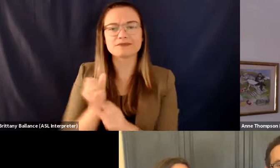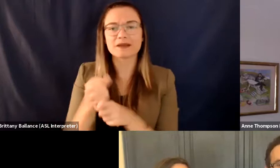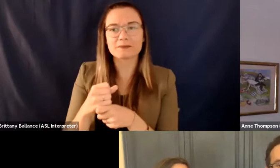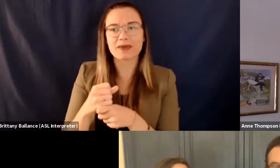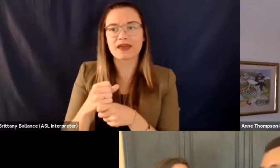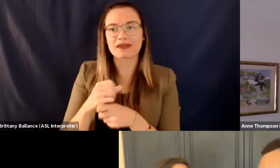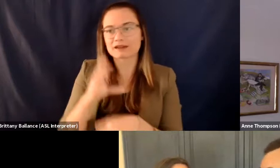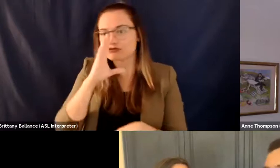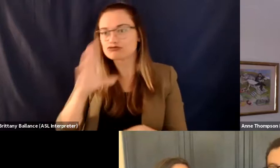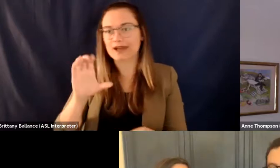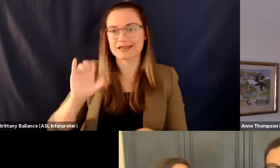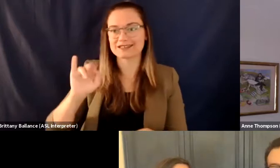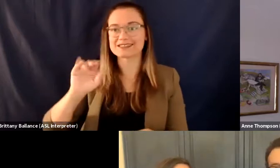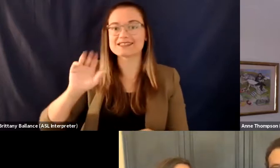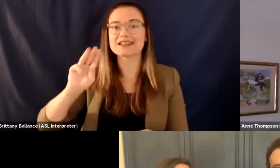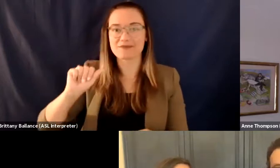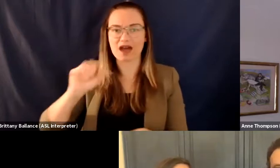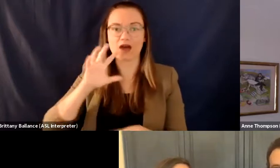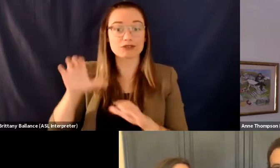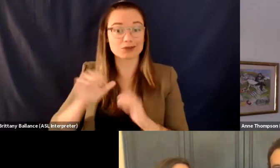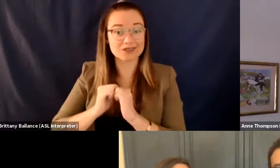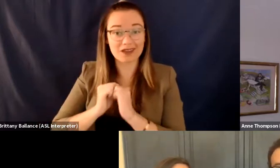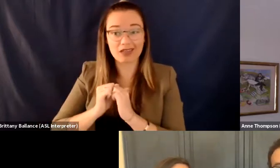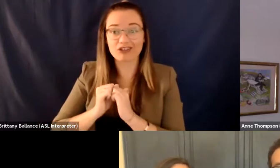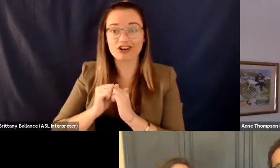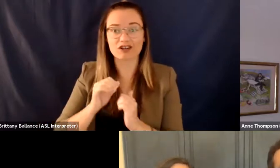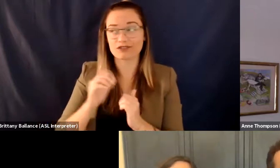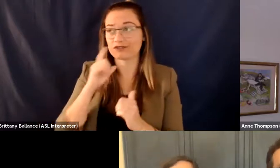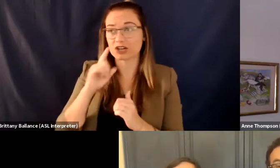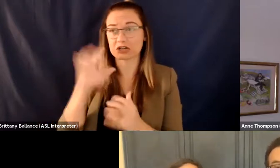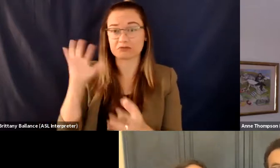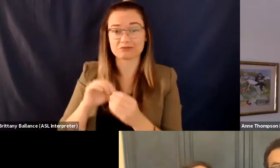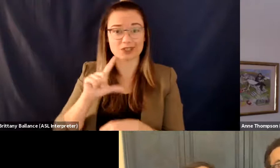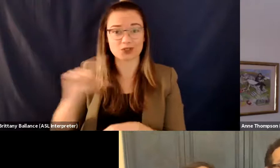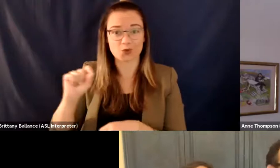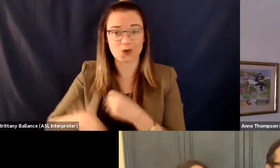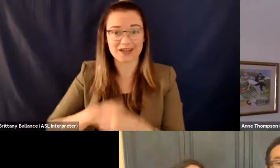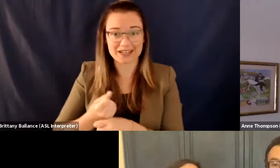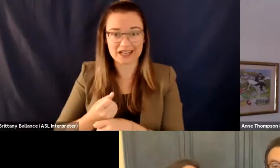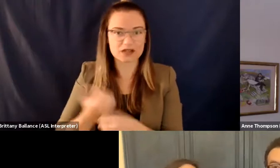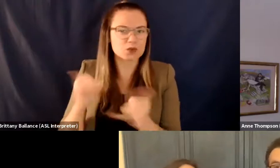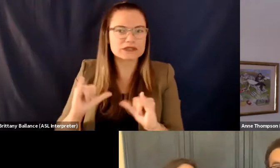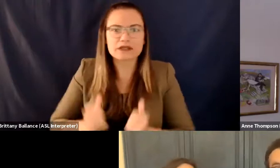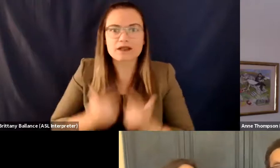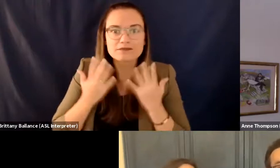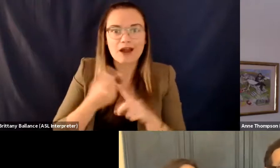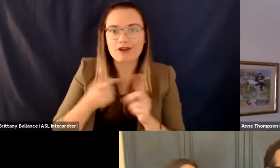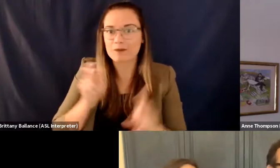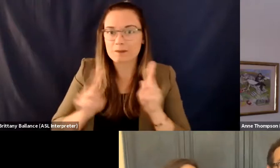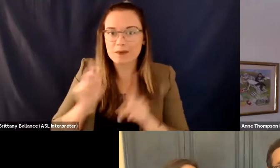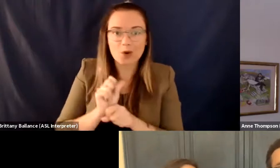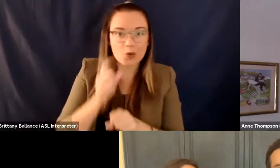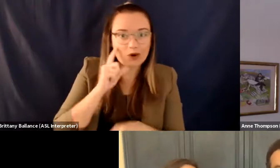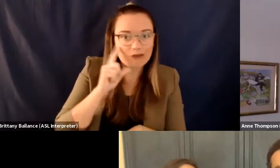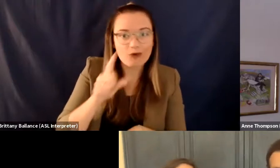cinema. We did that together and we've been doing that now for 20 years and still inspired by the filmmakers I work for, by the work that drew me